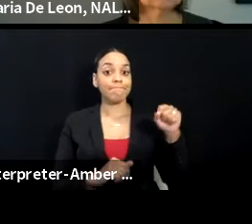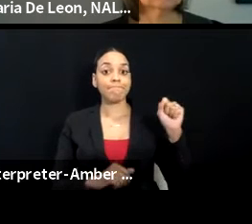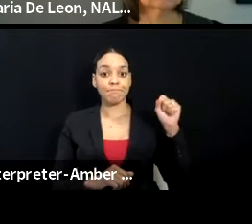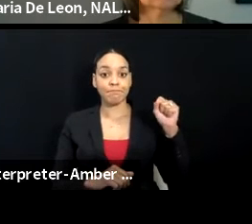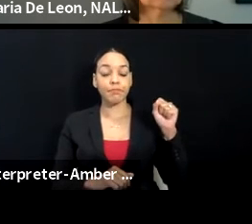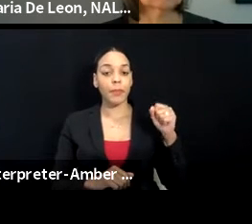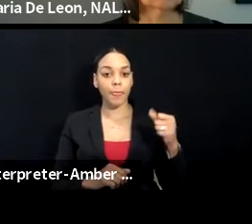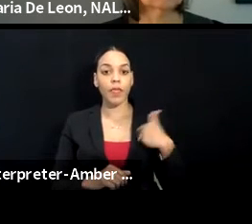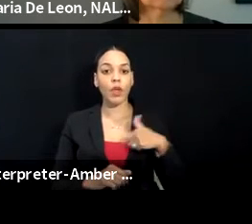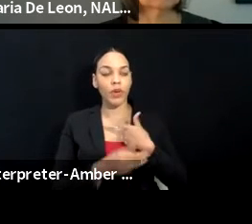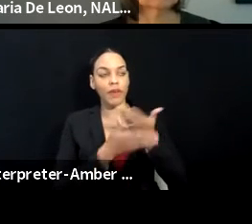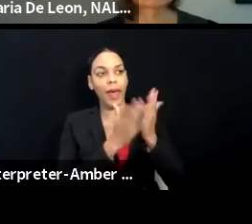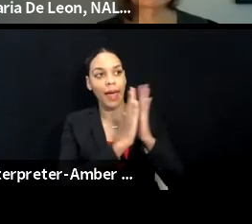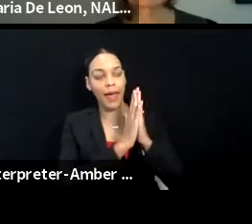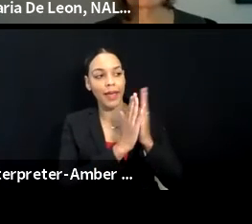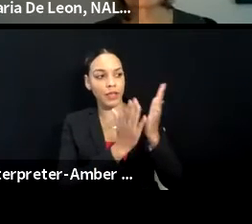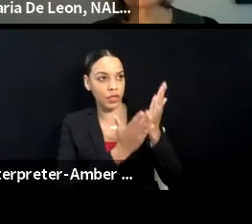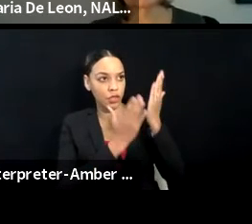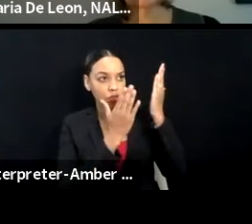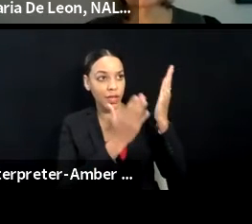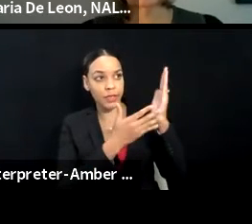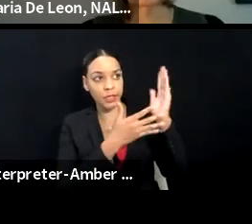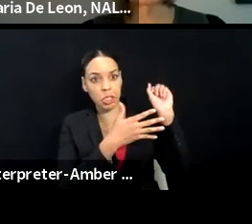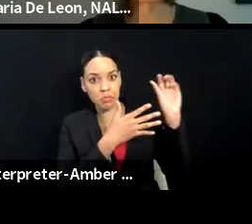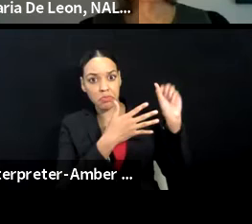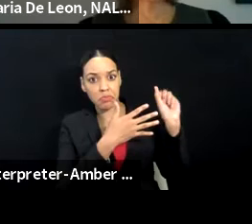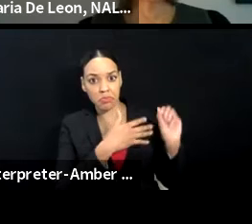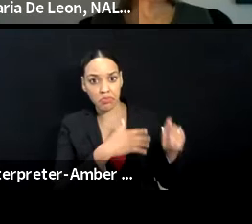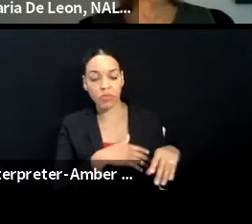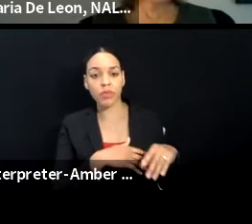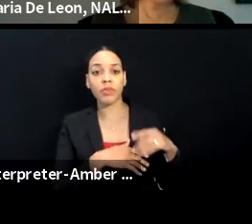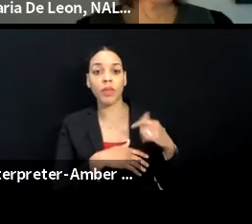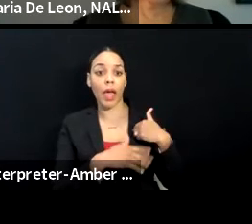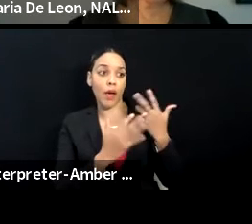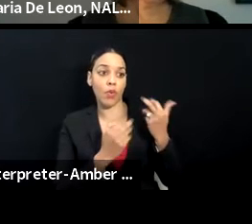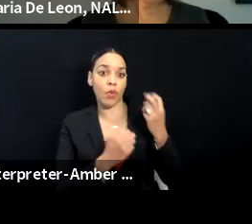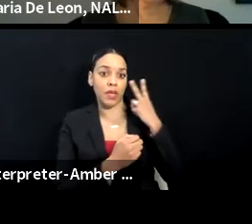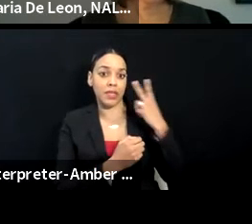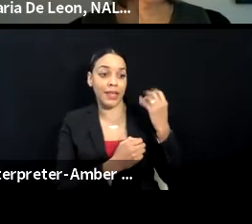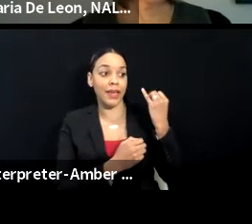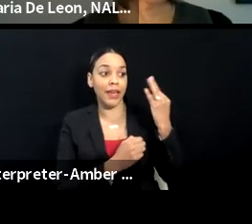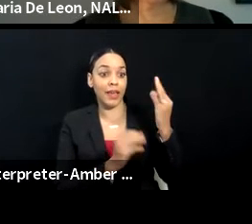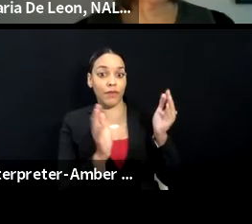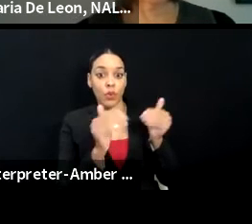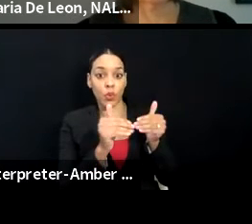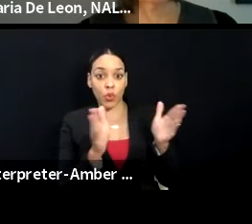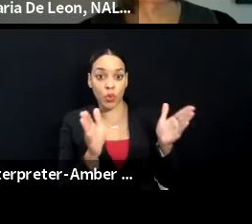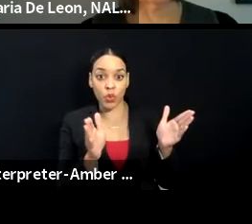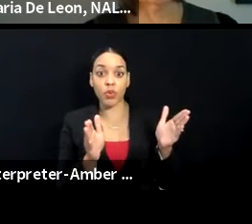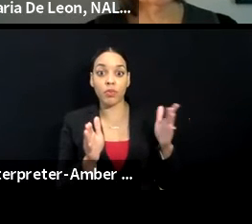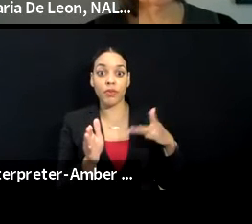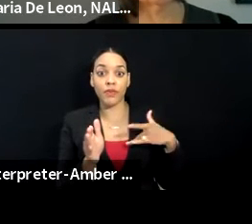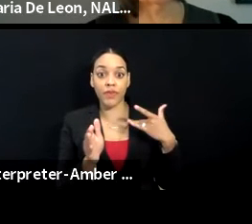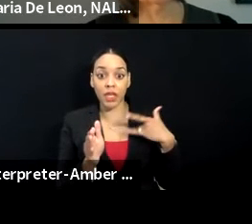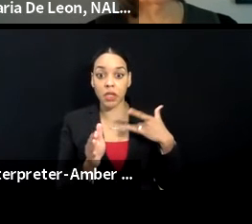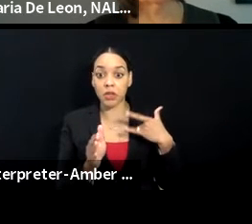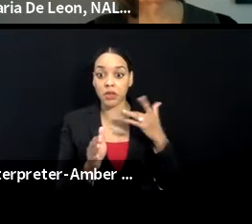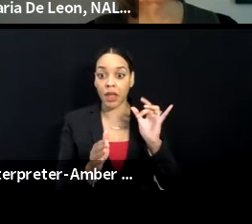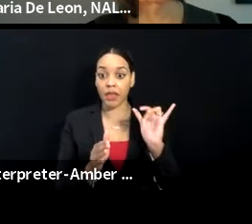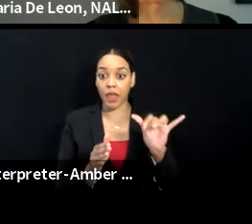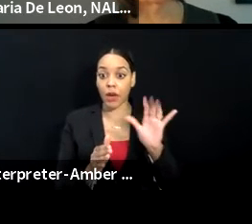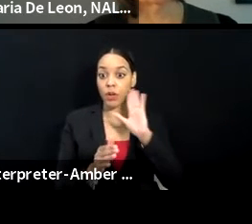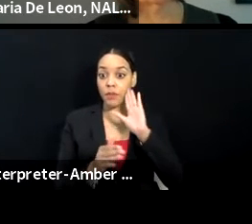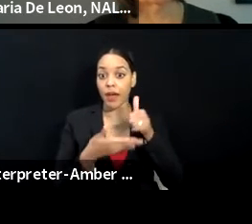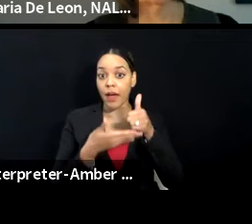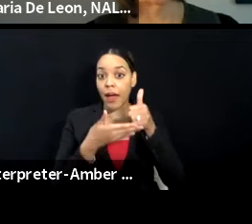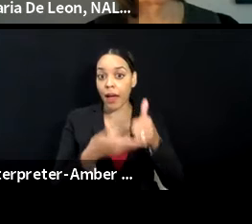We've asked for that. We've suggested it. What I would like to see is if the room feels that that would be a helpful